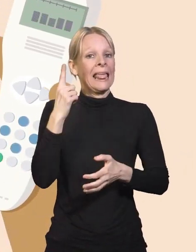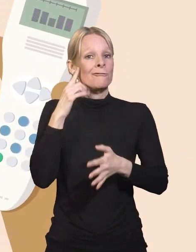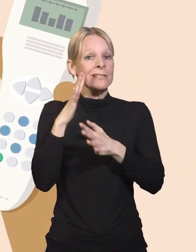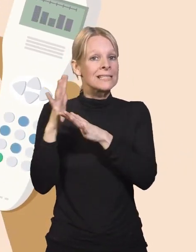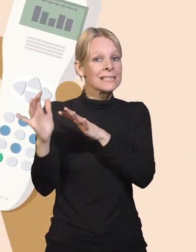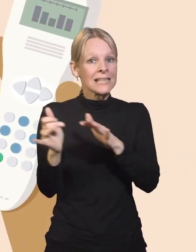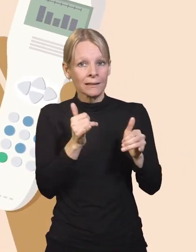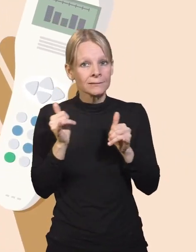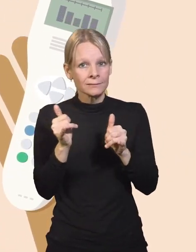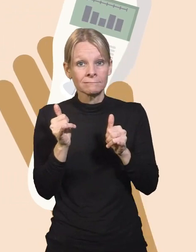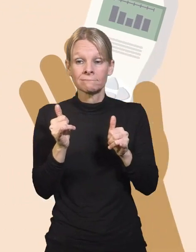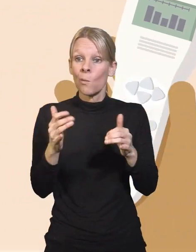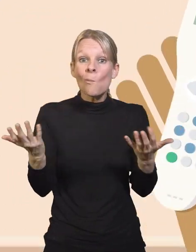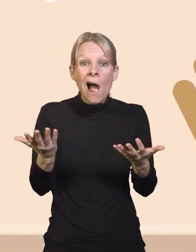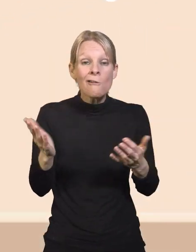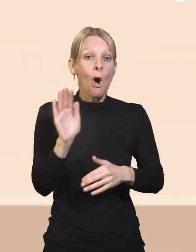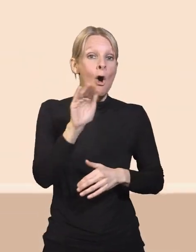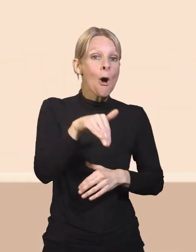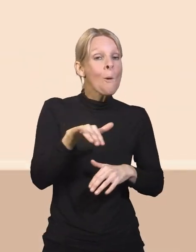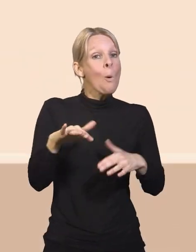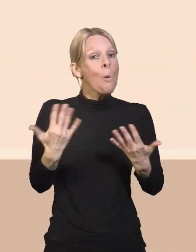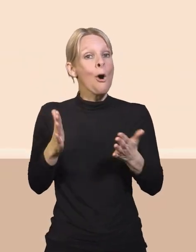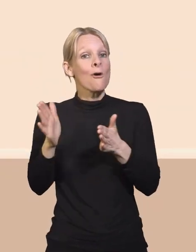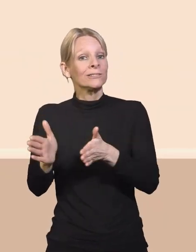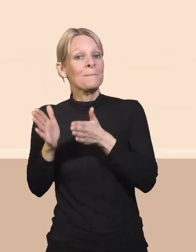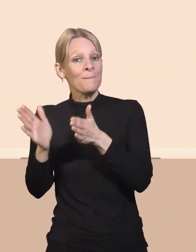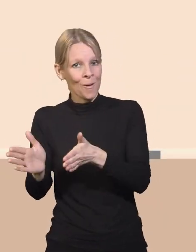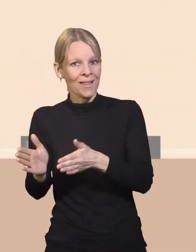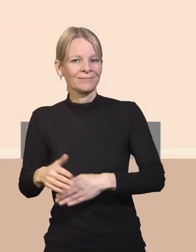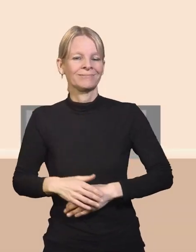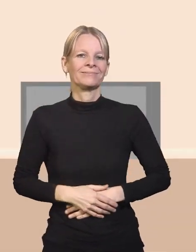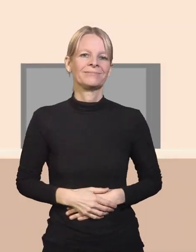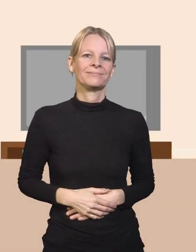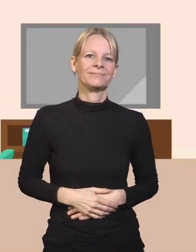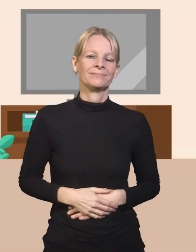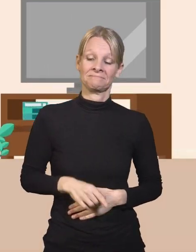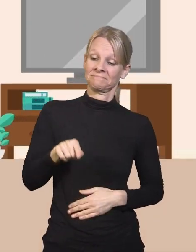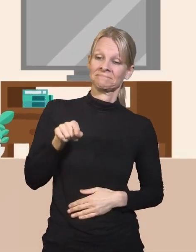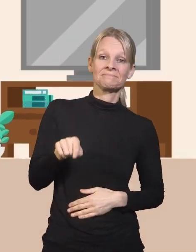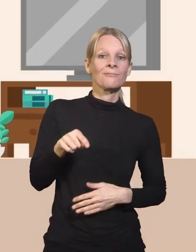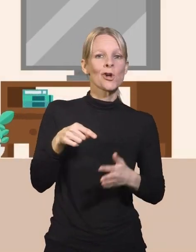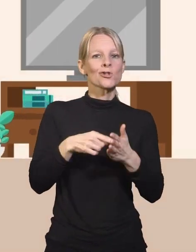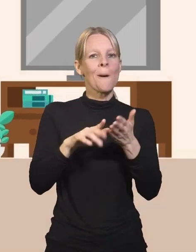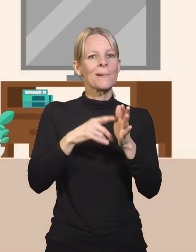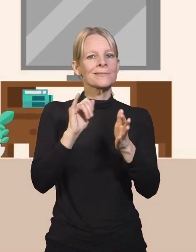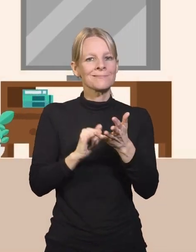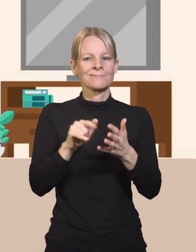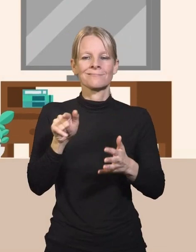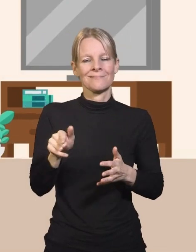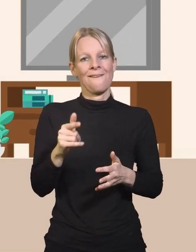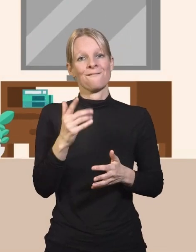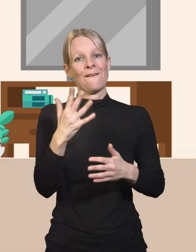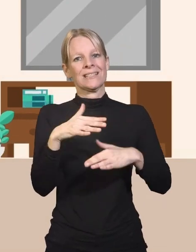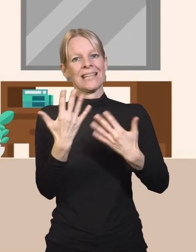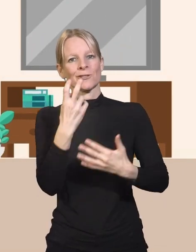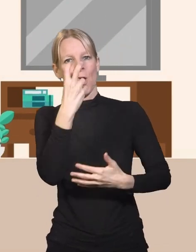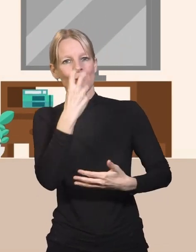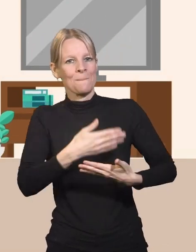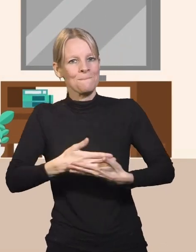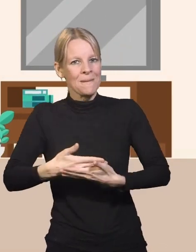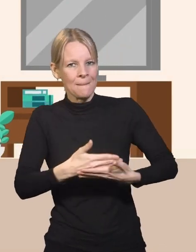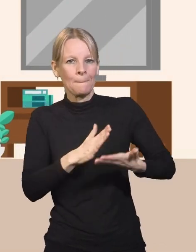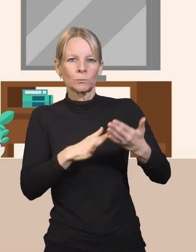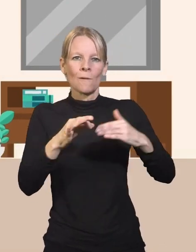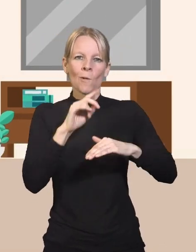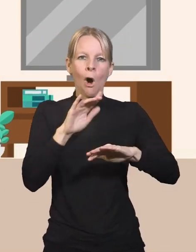also be offered. Depending where they live, this may be in the hospital or at home. When Thomas is 5 days old,